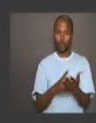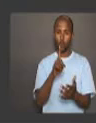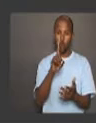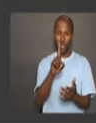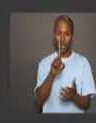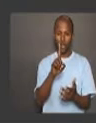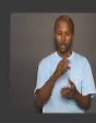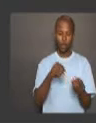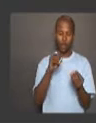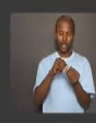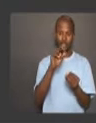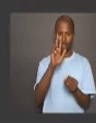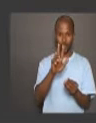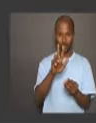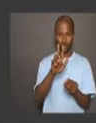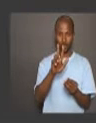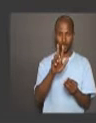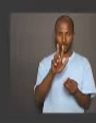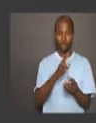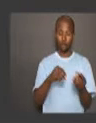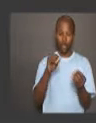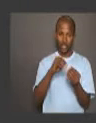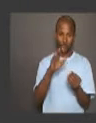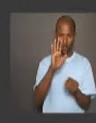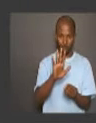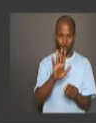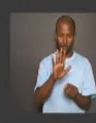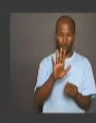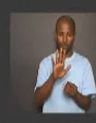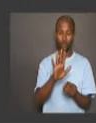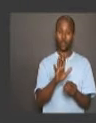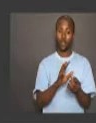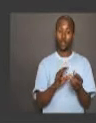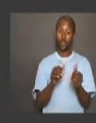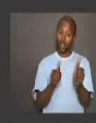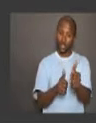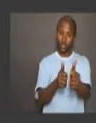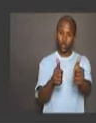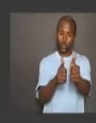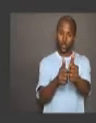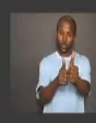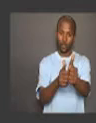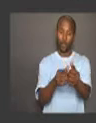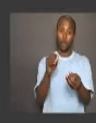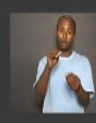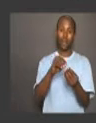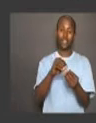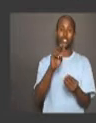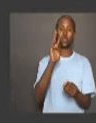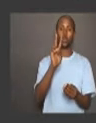1 plus 3 plus 5 and so on